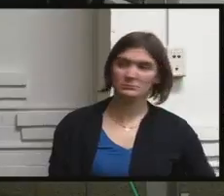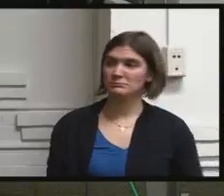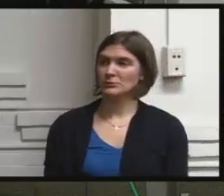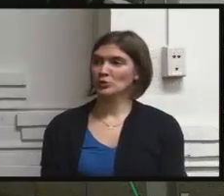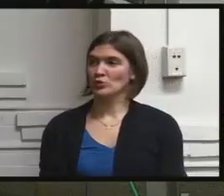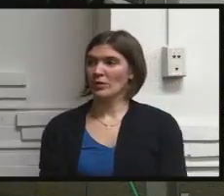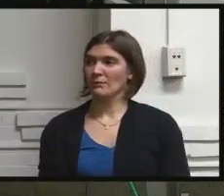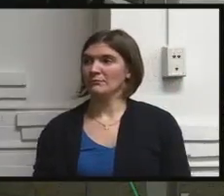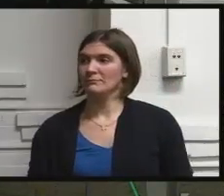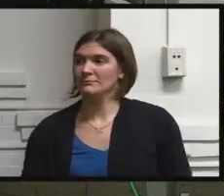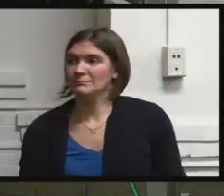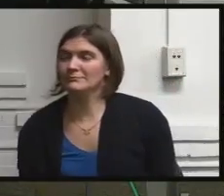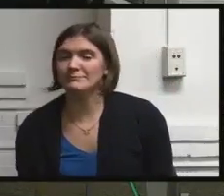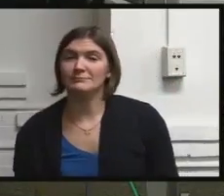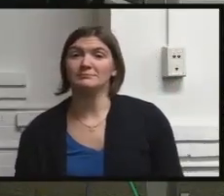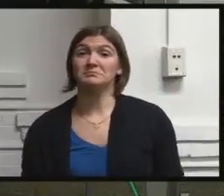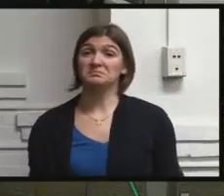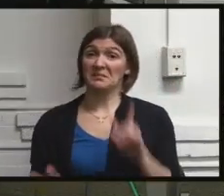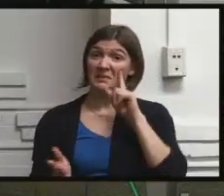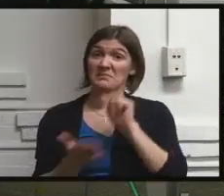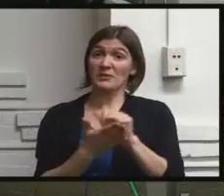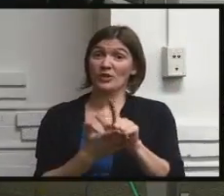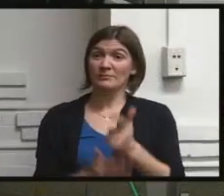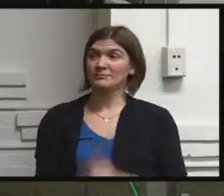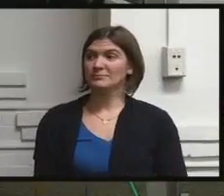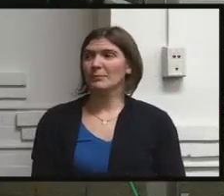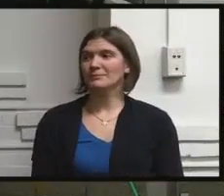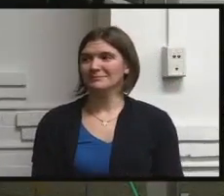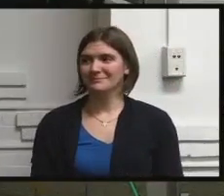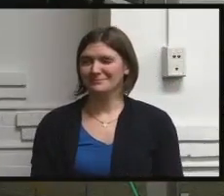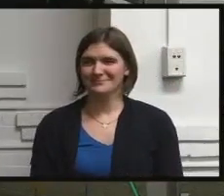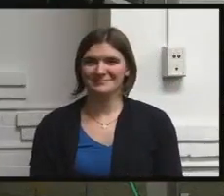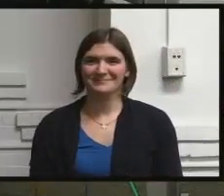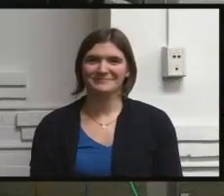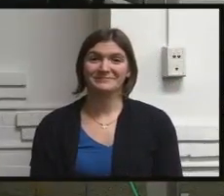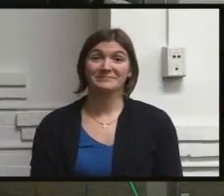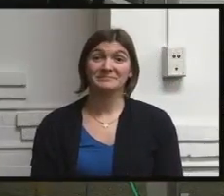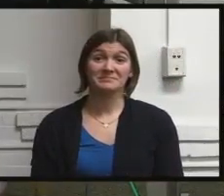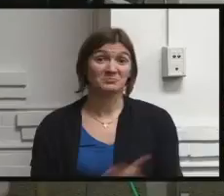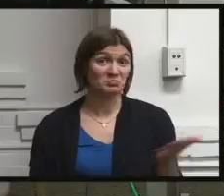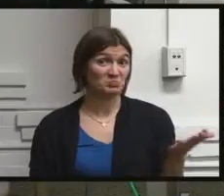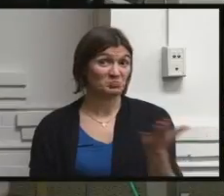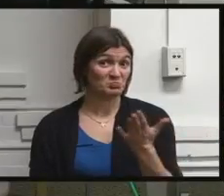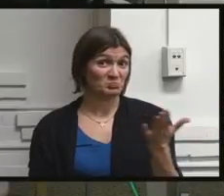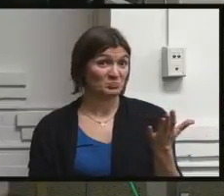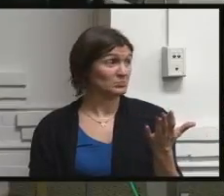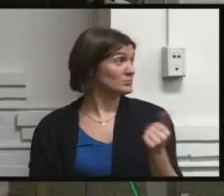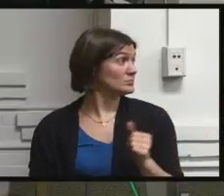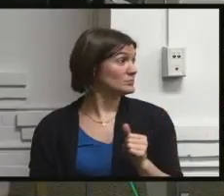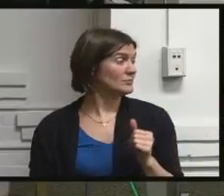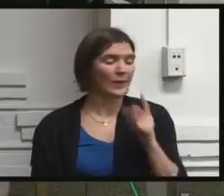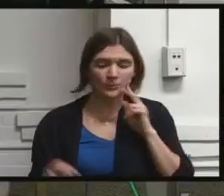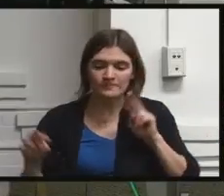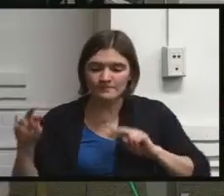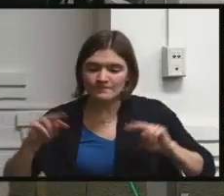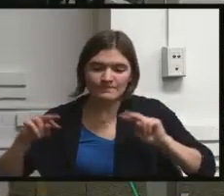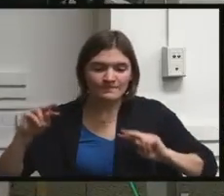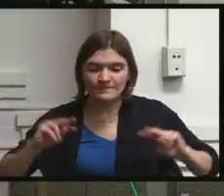introductory comments on what we're presenting, and Dick may have some comments. Maybe Greg.